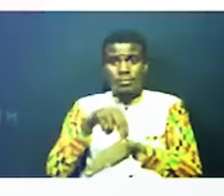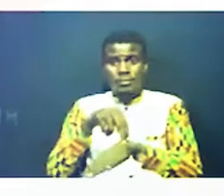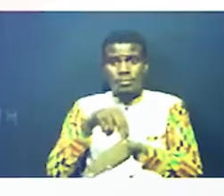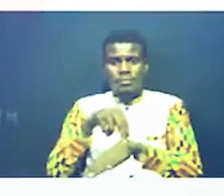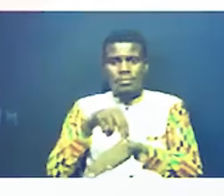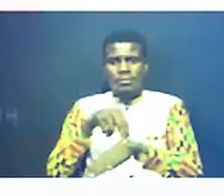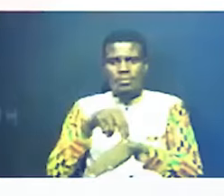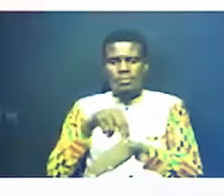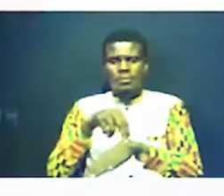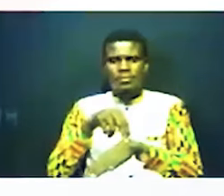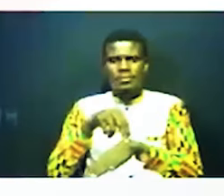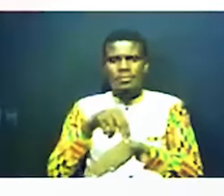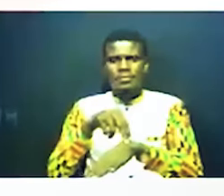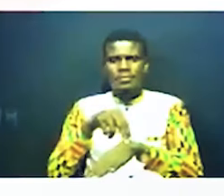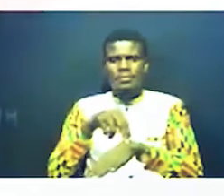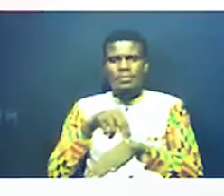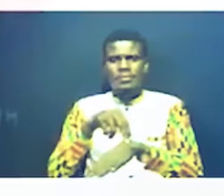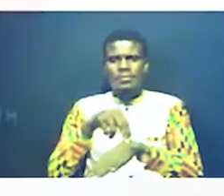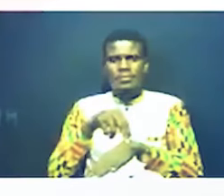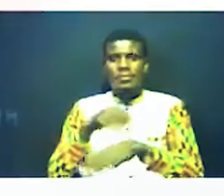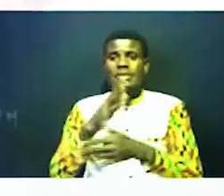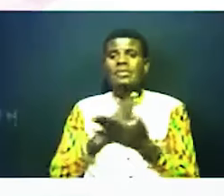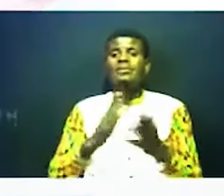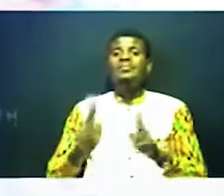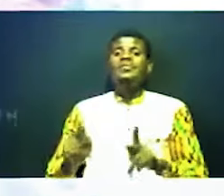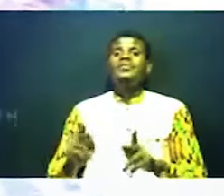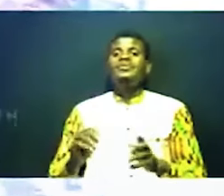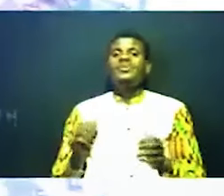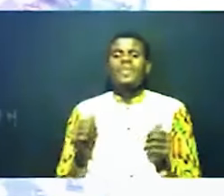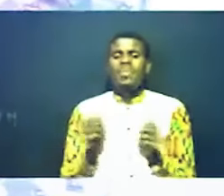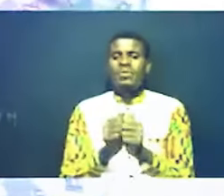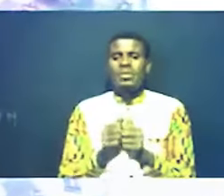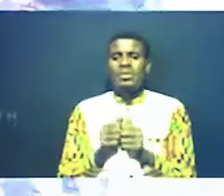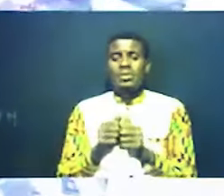nations. Some people are with arms